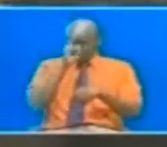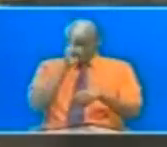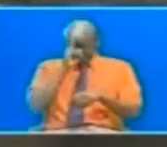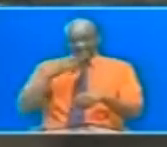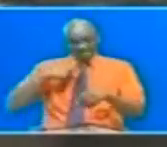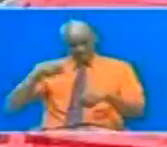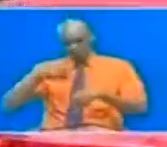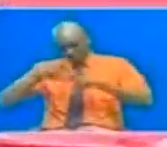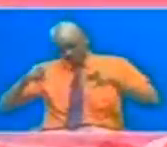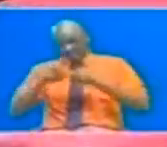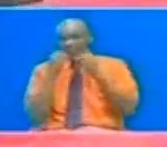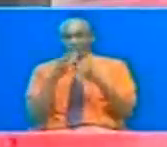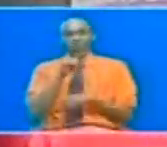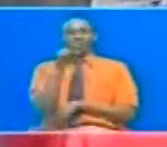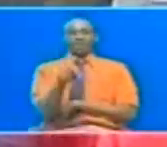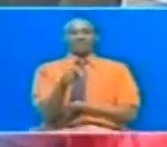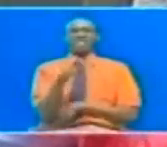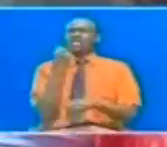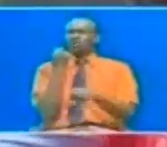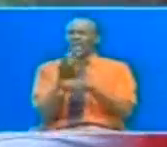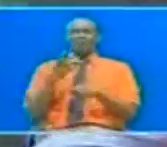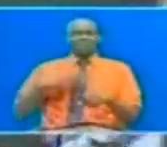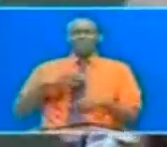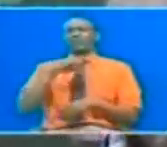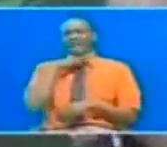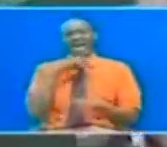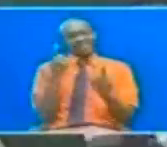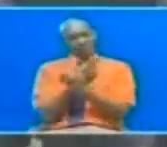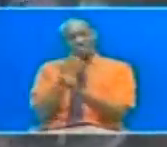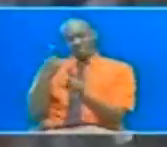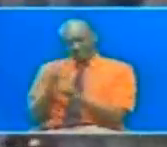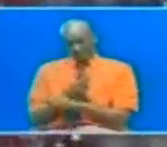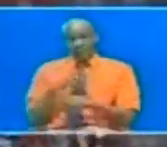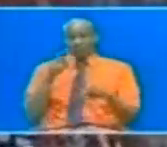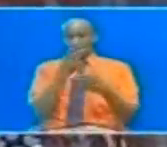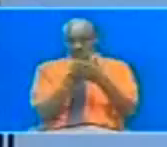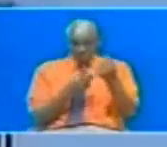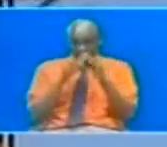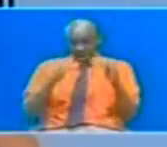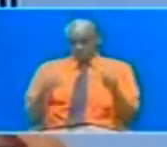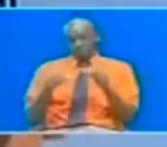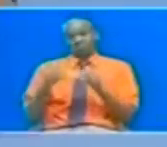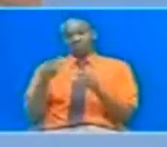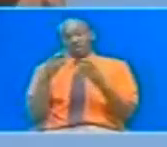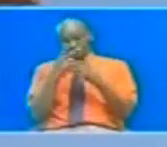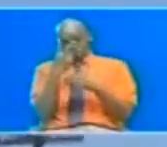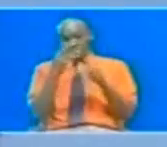charges against her. At least 12 people died and scores of others injured from both Huruma and Makongeni